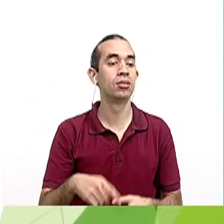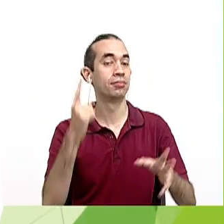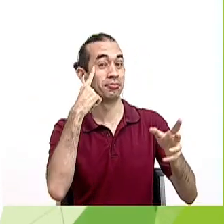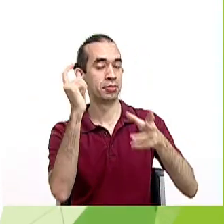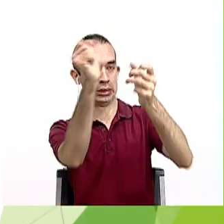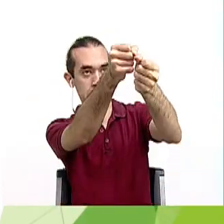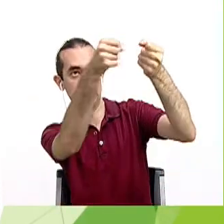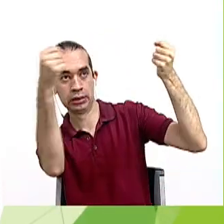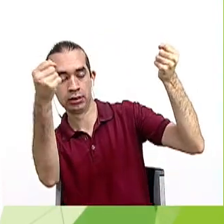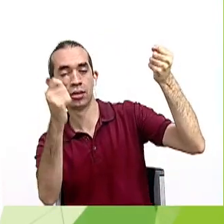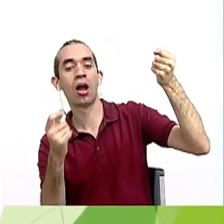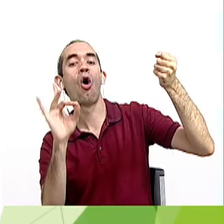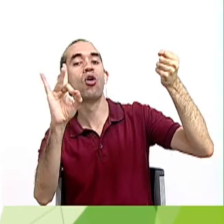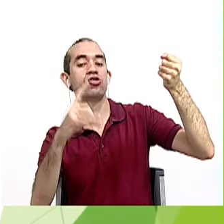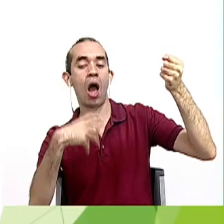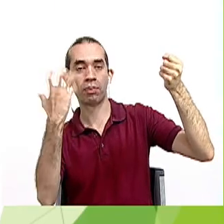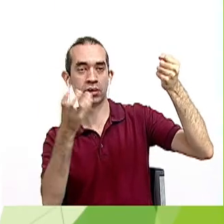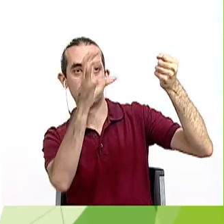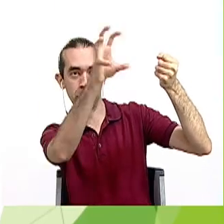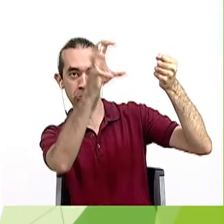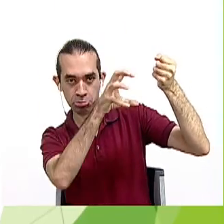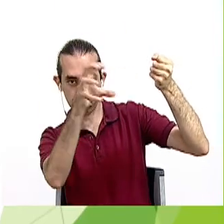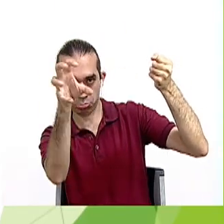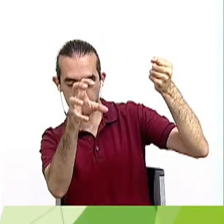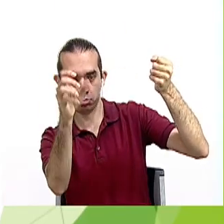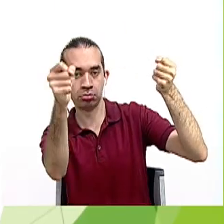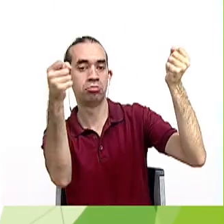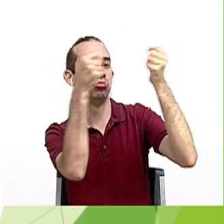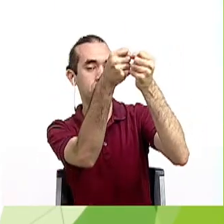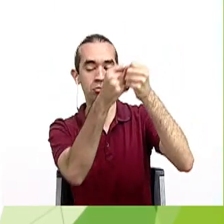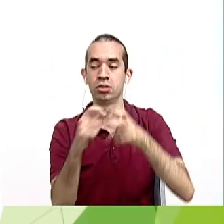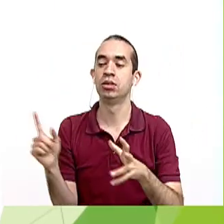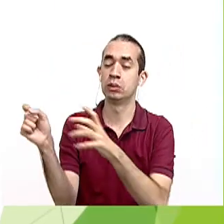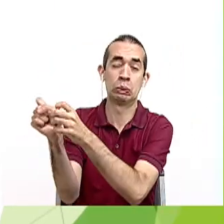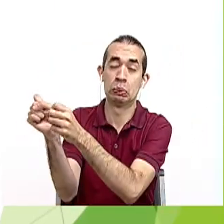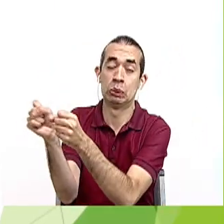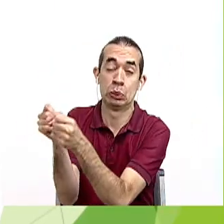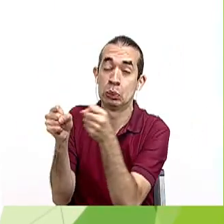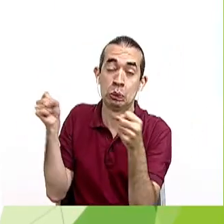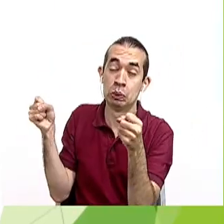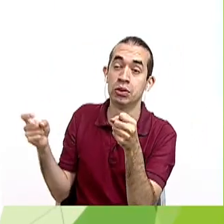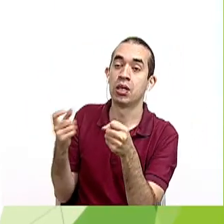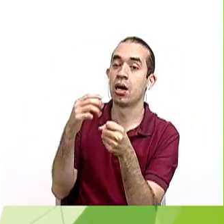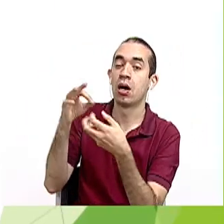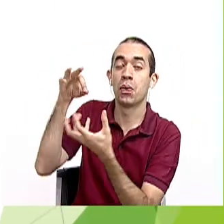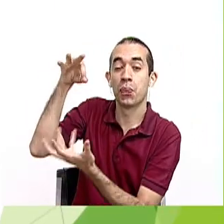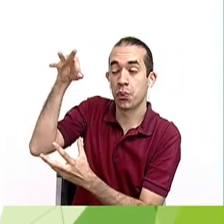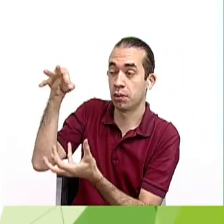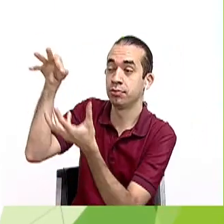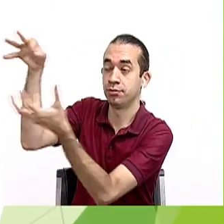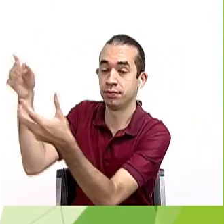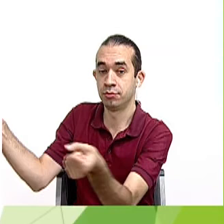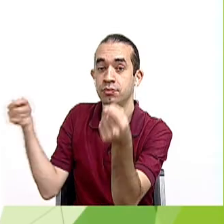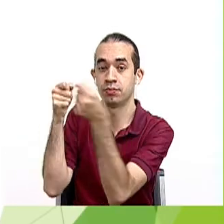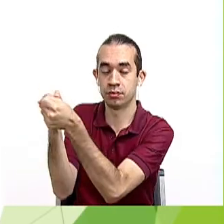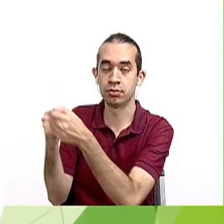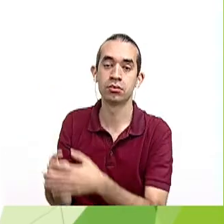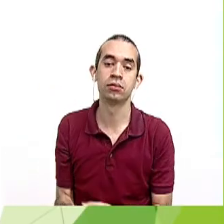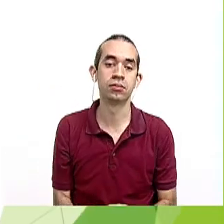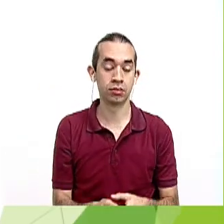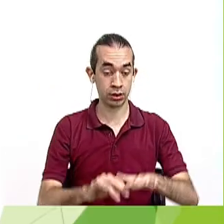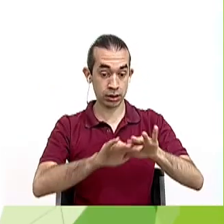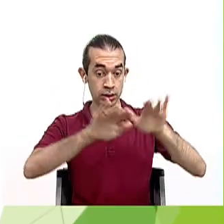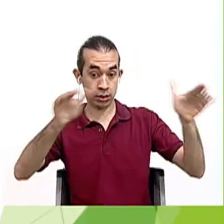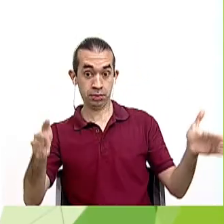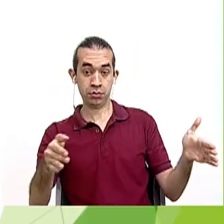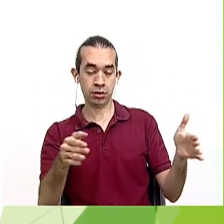the cupboard and some grapes in the fridge. There is some water and some rice on